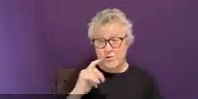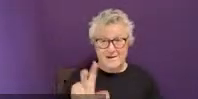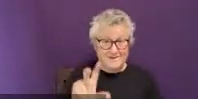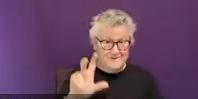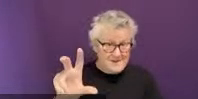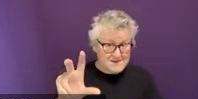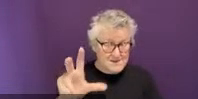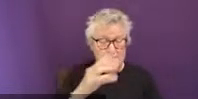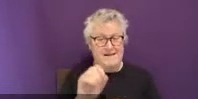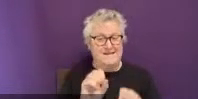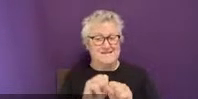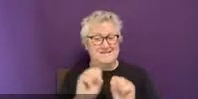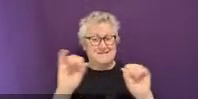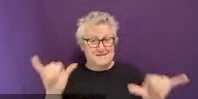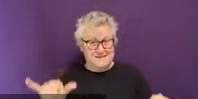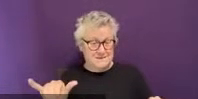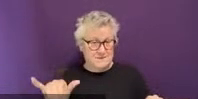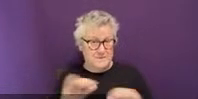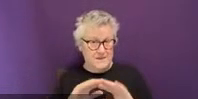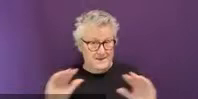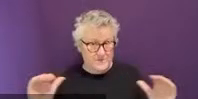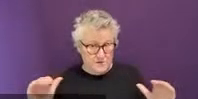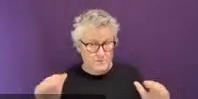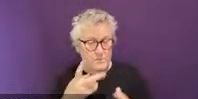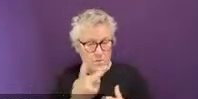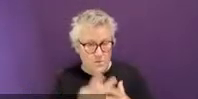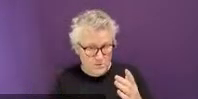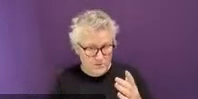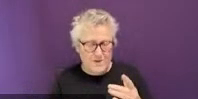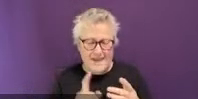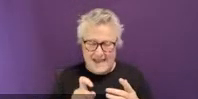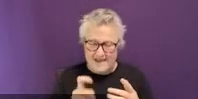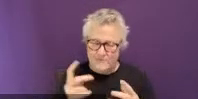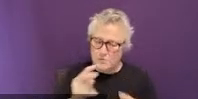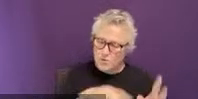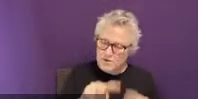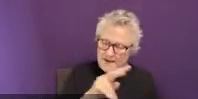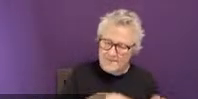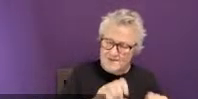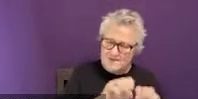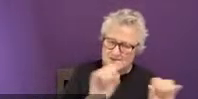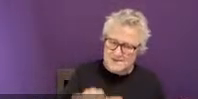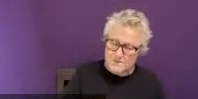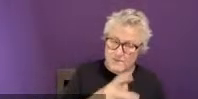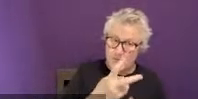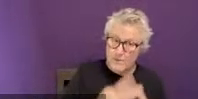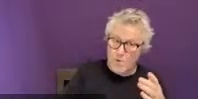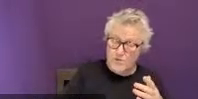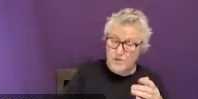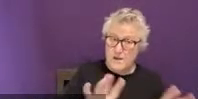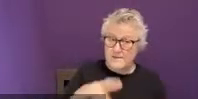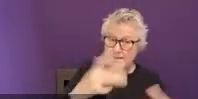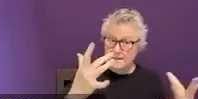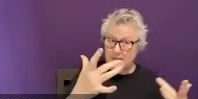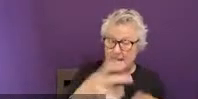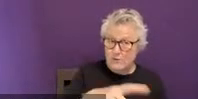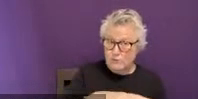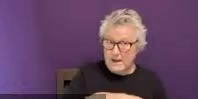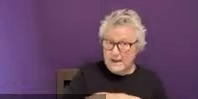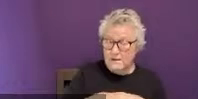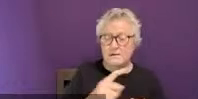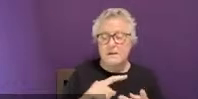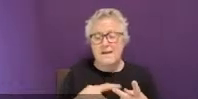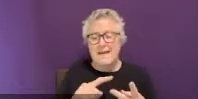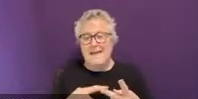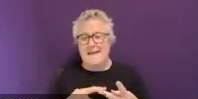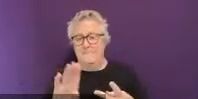level are important considerations. So we have to look at the systems, both TriMet's light rail system as well as C-Tran's